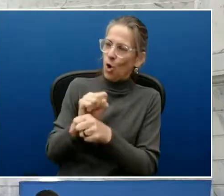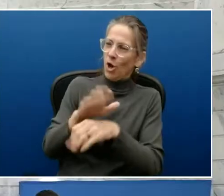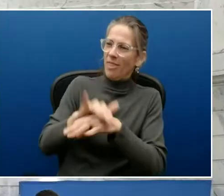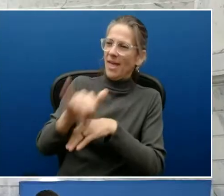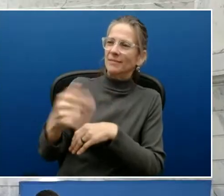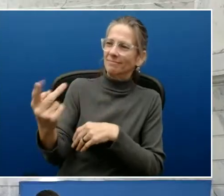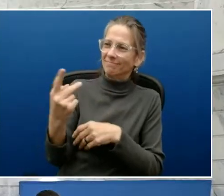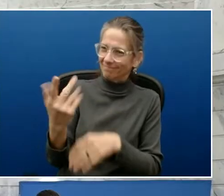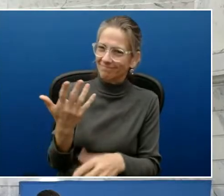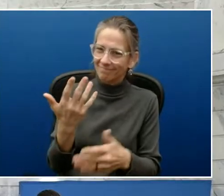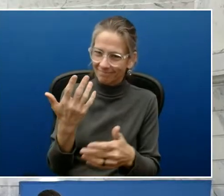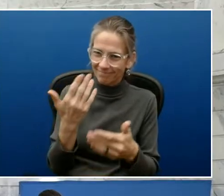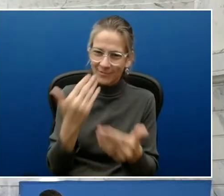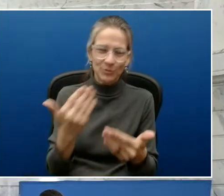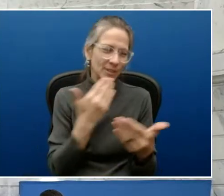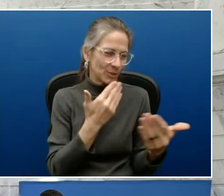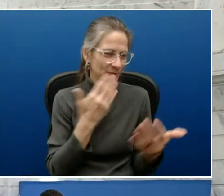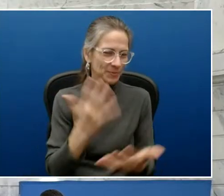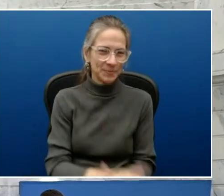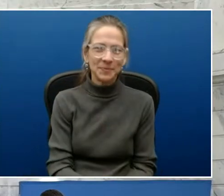excited.